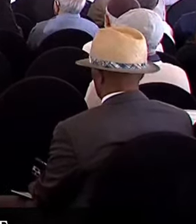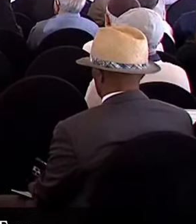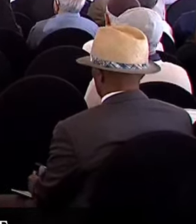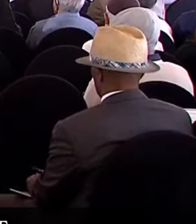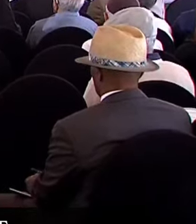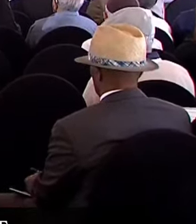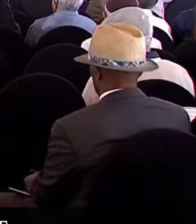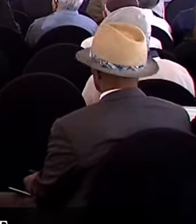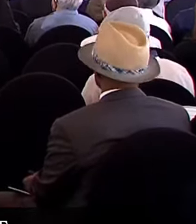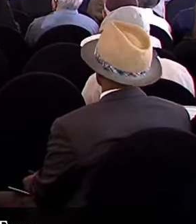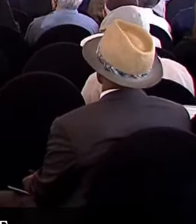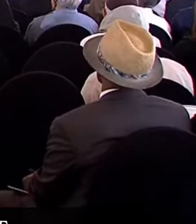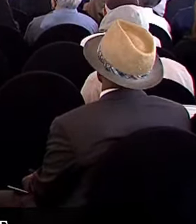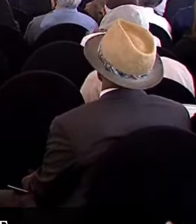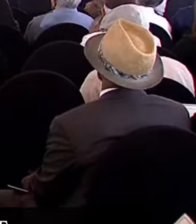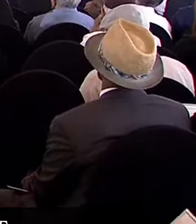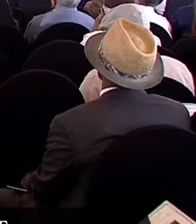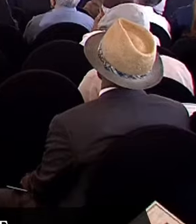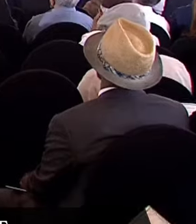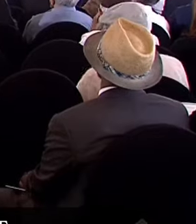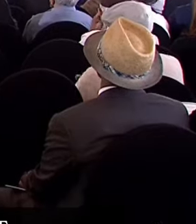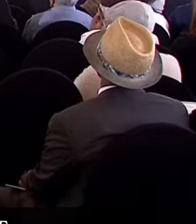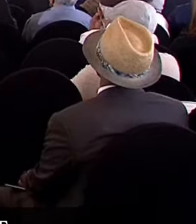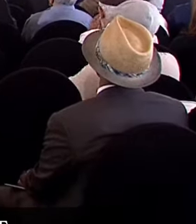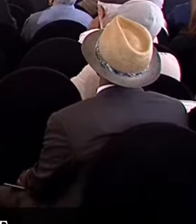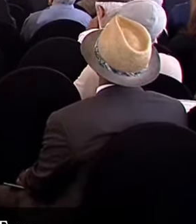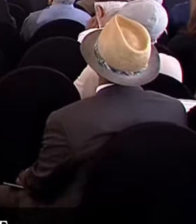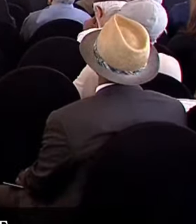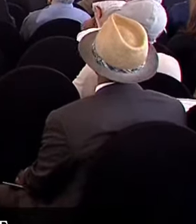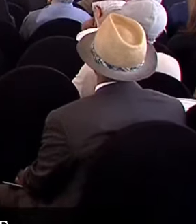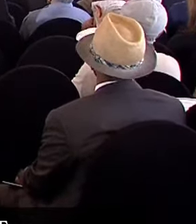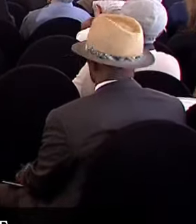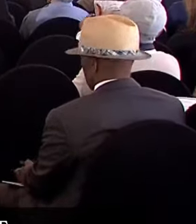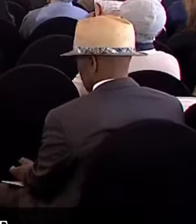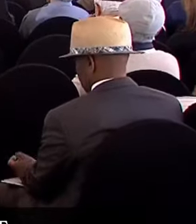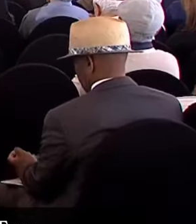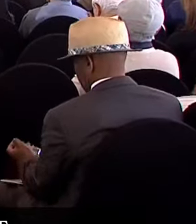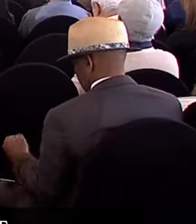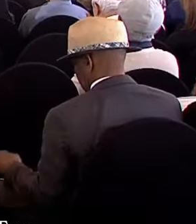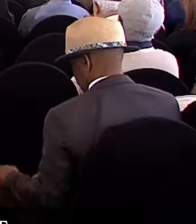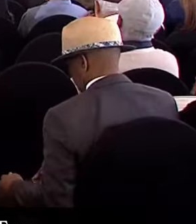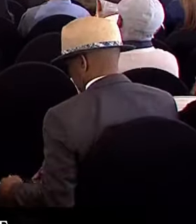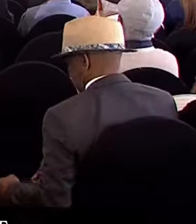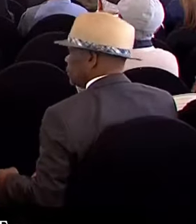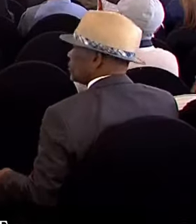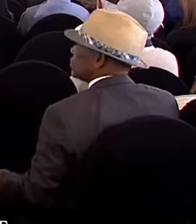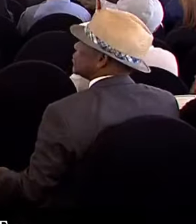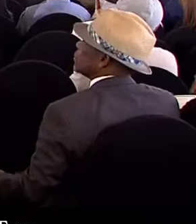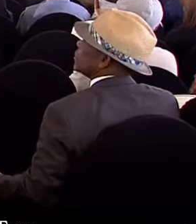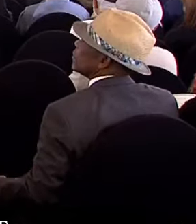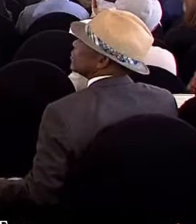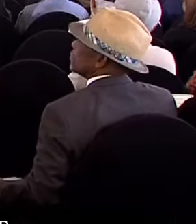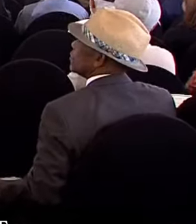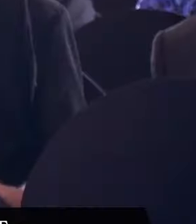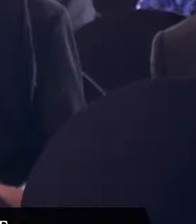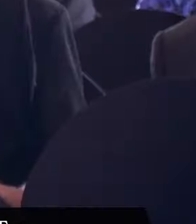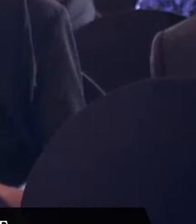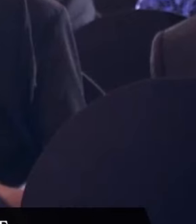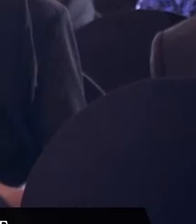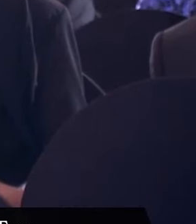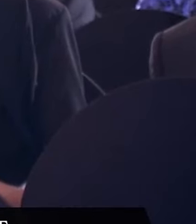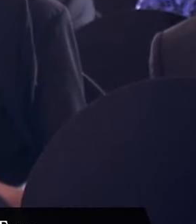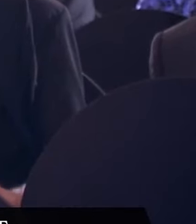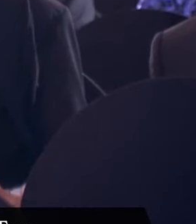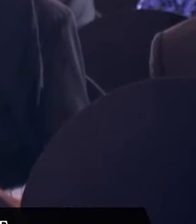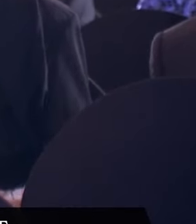Ladies and gentlemen, an announcement will be made for the arrival of the President of the Republic